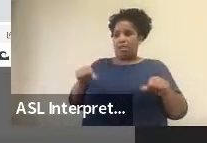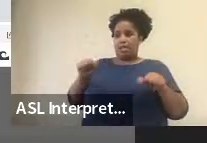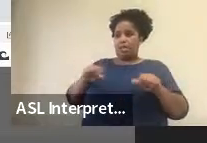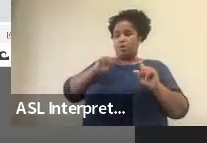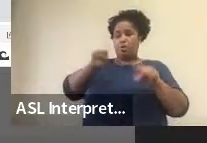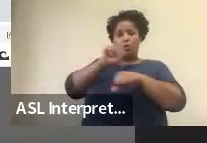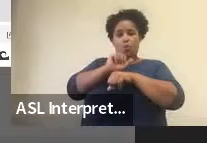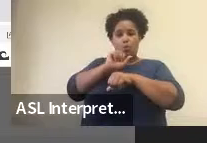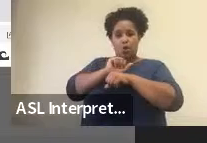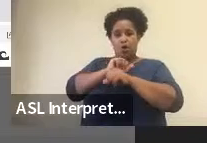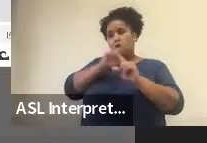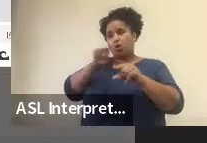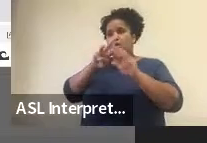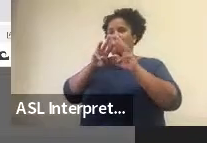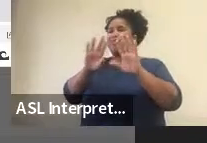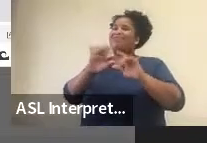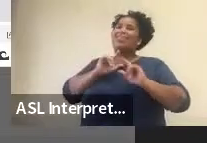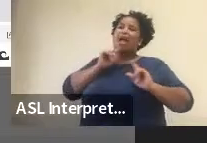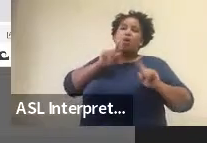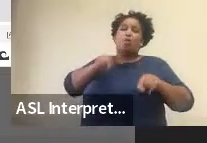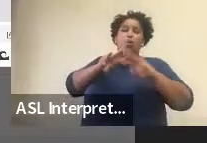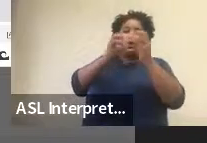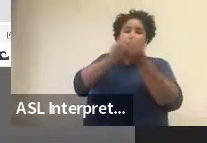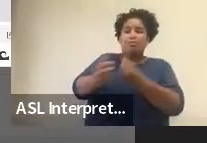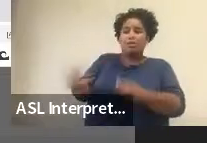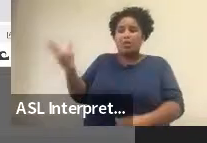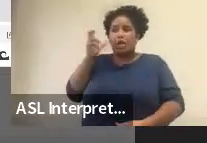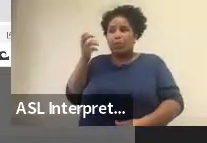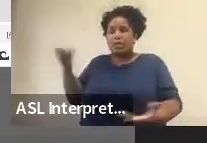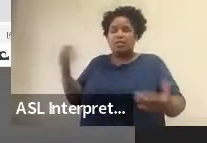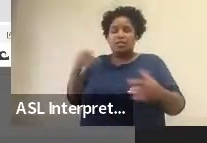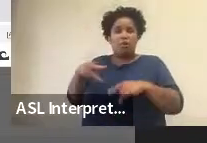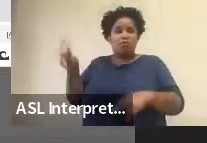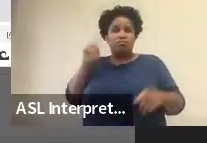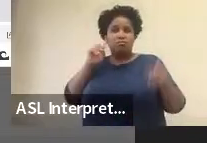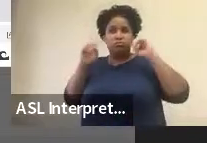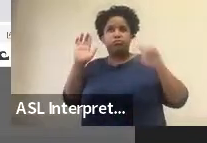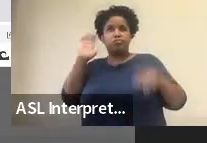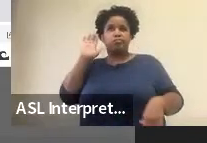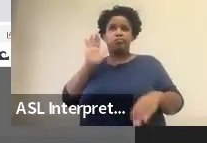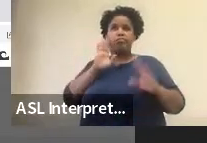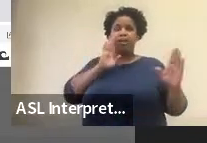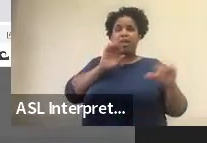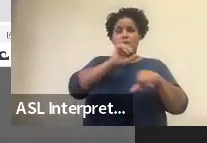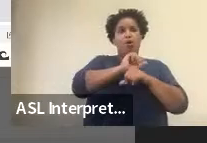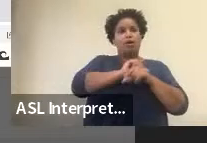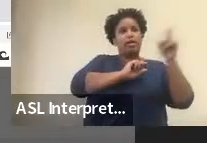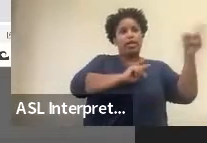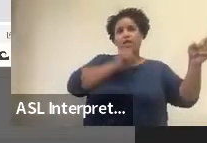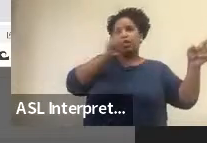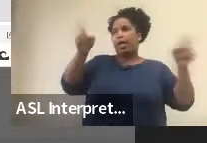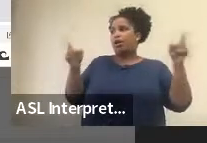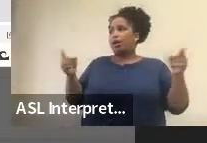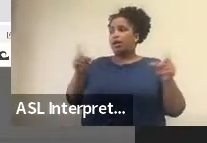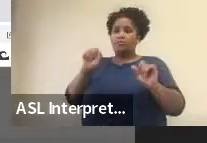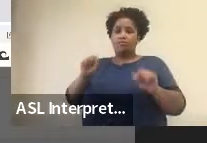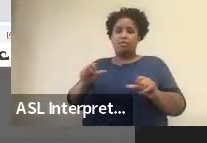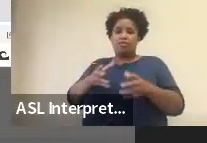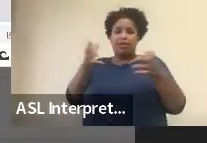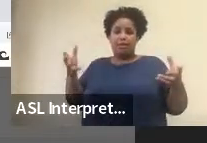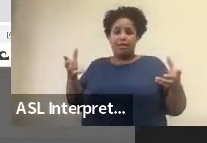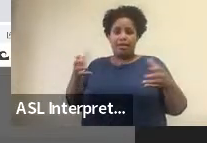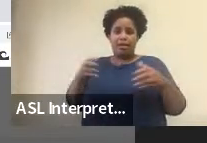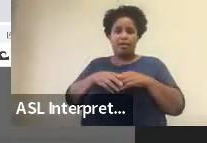to workshops to hear anything. They're just working here and there as much as they can. Have you